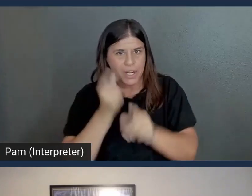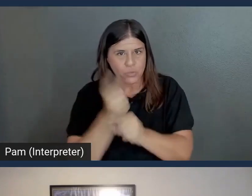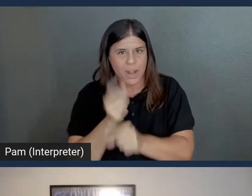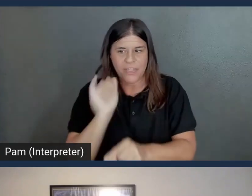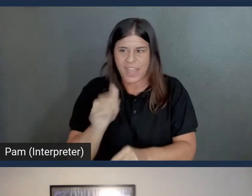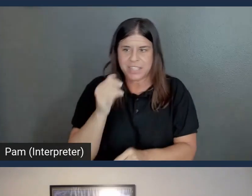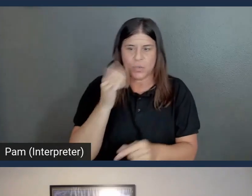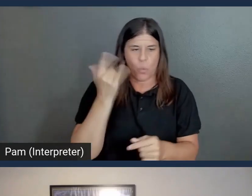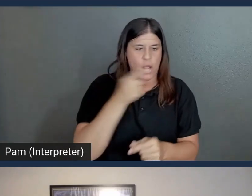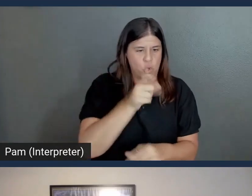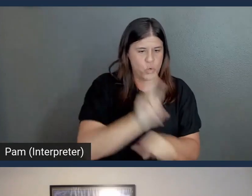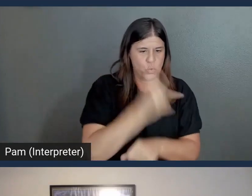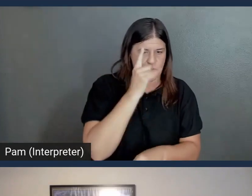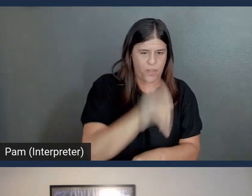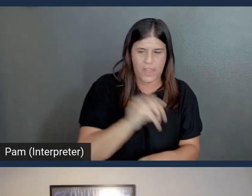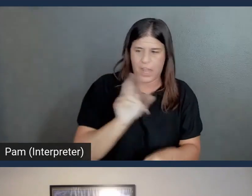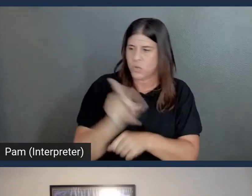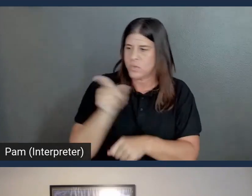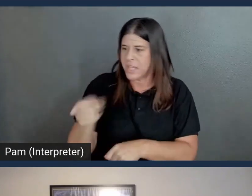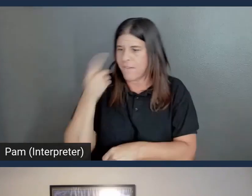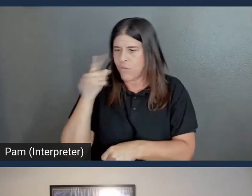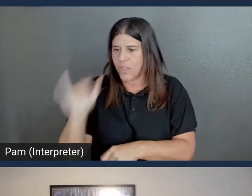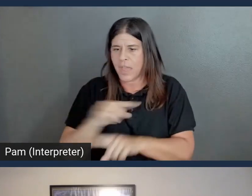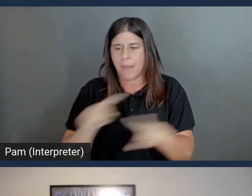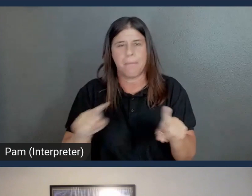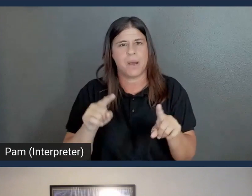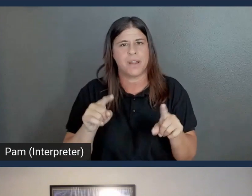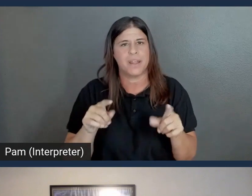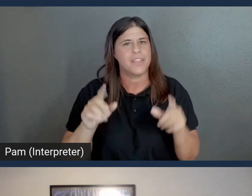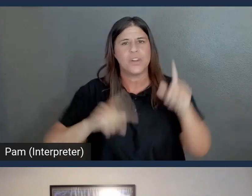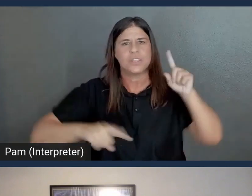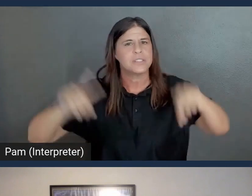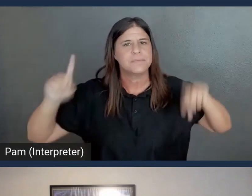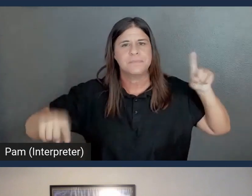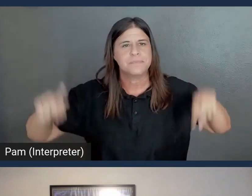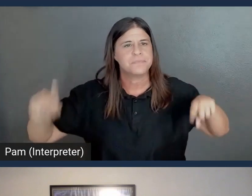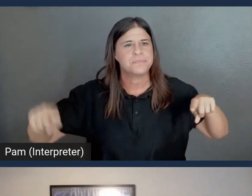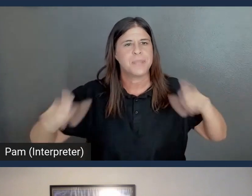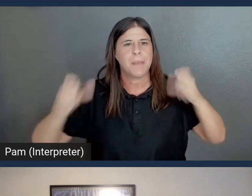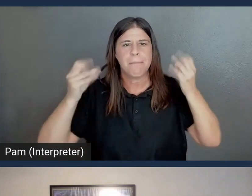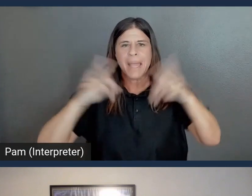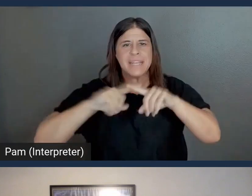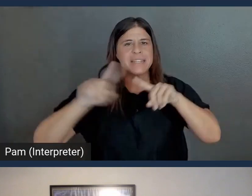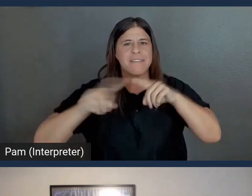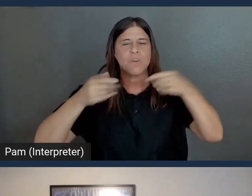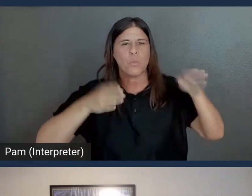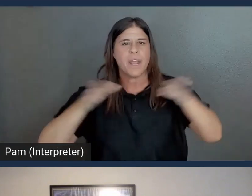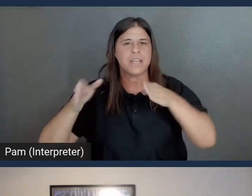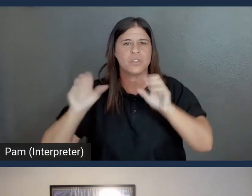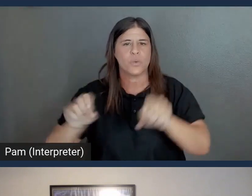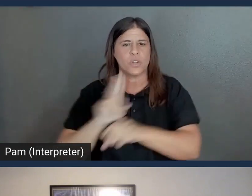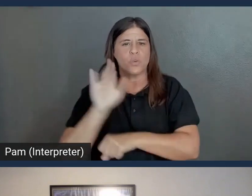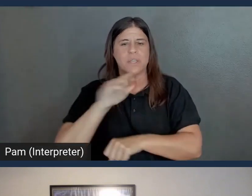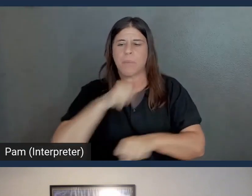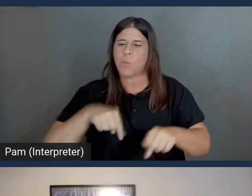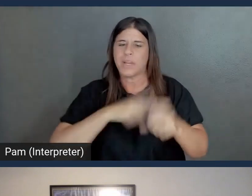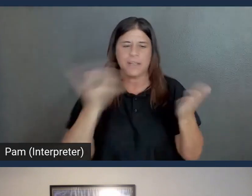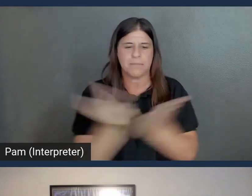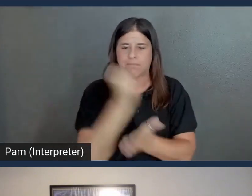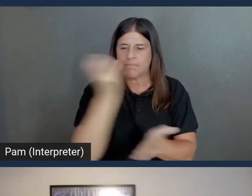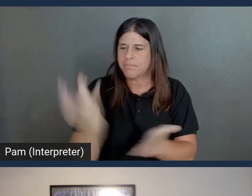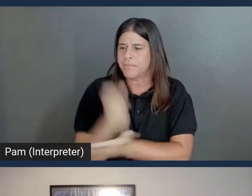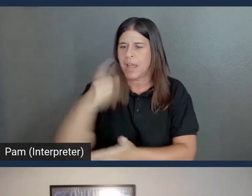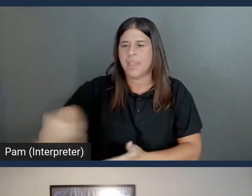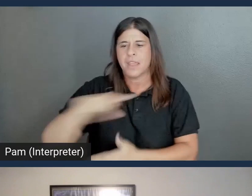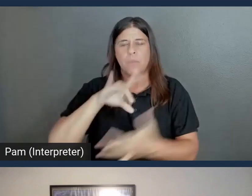is that we see them as the use cases are so, there are so many variations of the use cases that we need to optimize them as